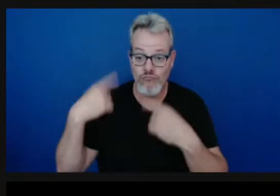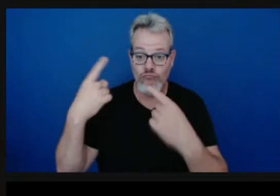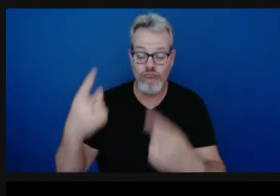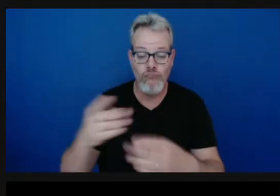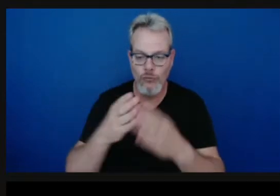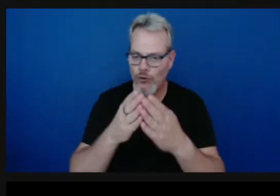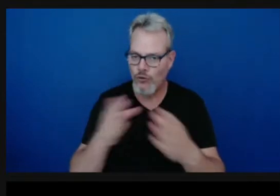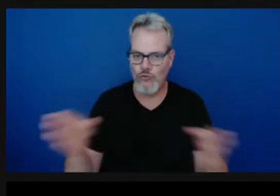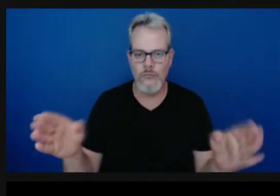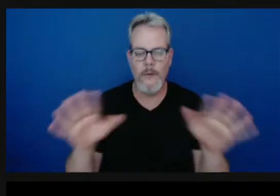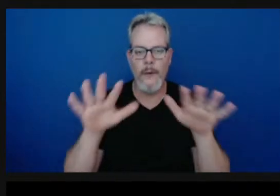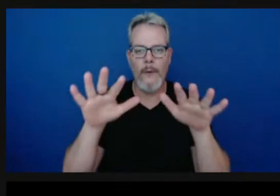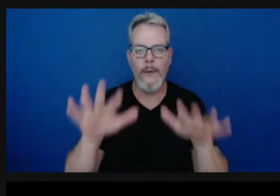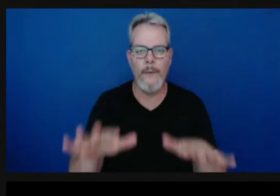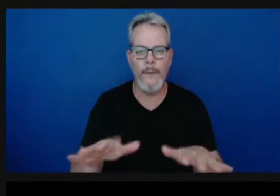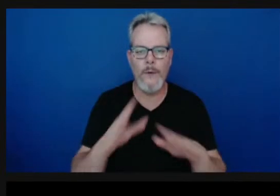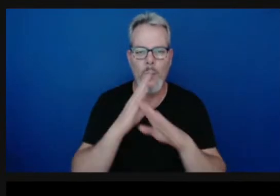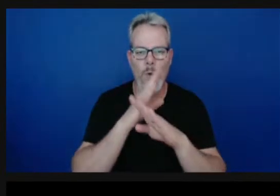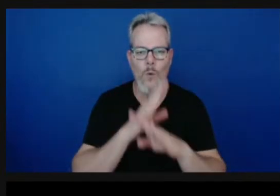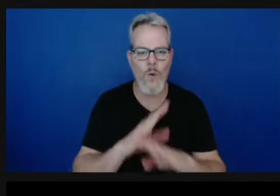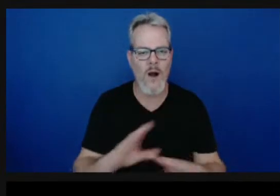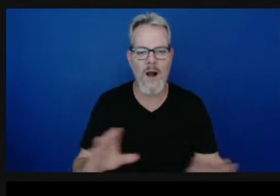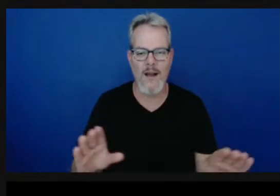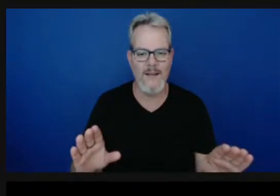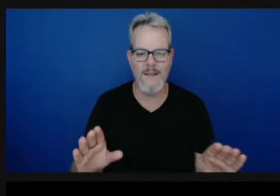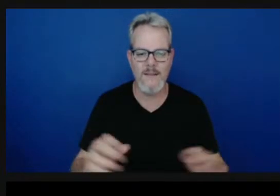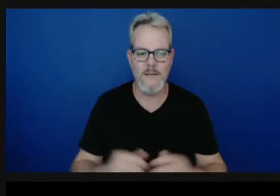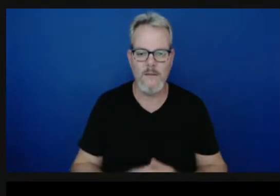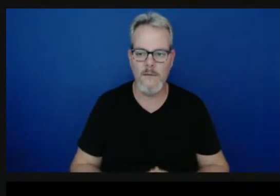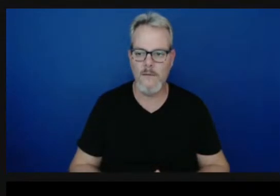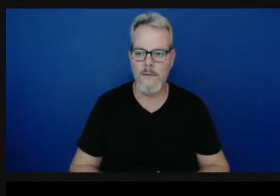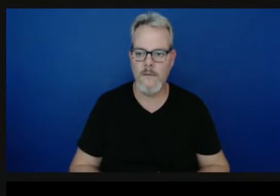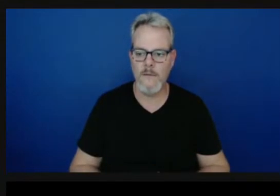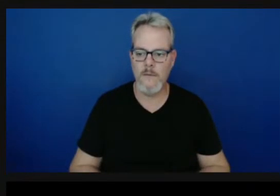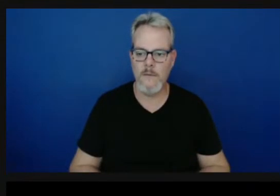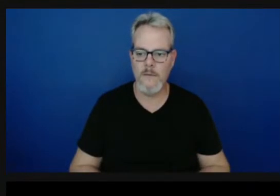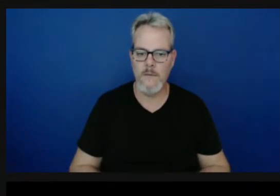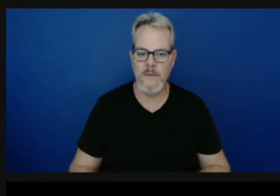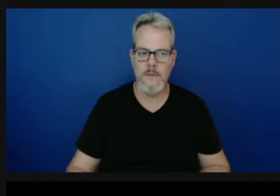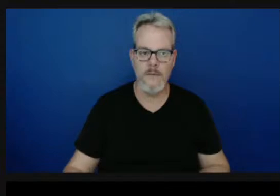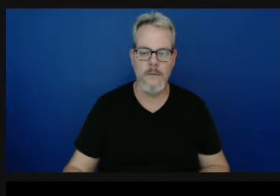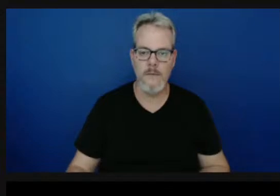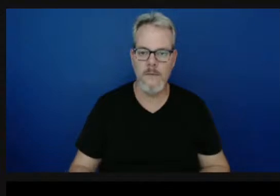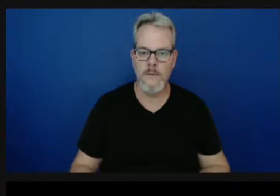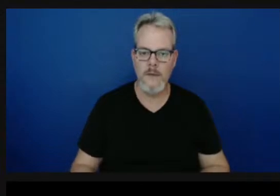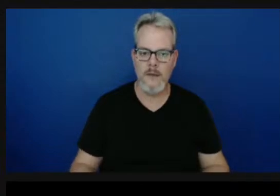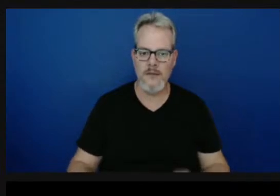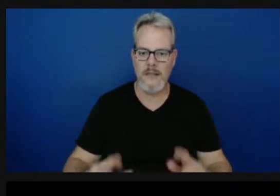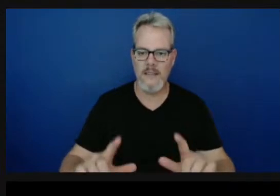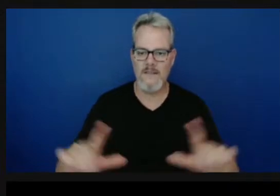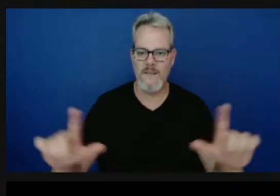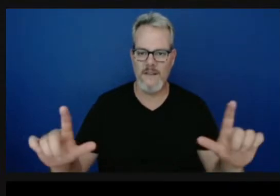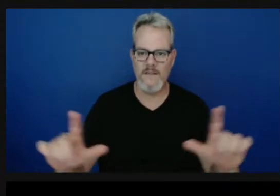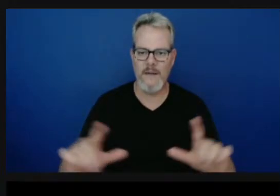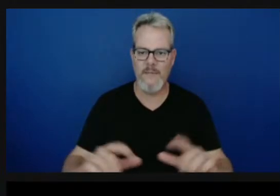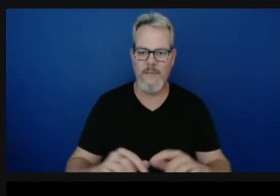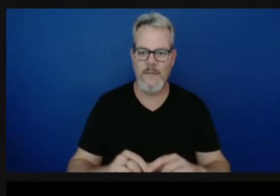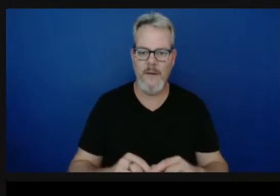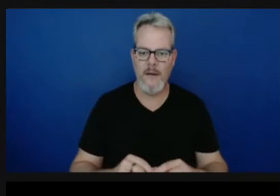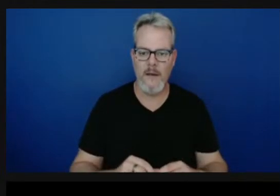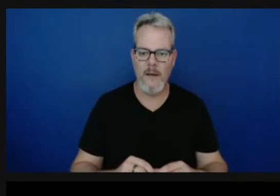regular clouds today, no large plume. But I wanted to come back to one thing over here, this B1 camera, B2 camera, I should say, right